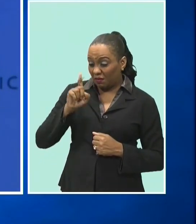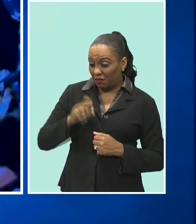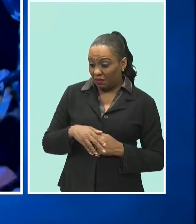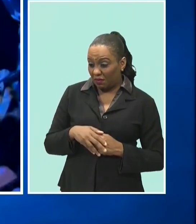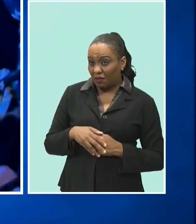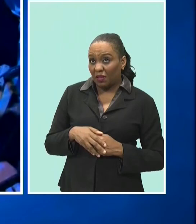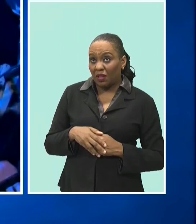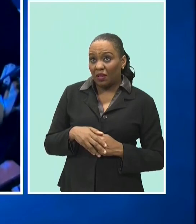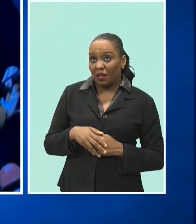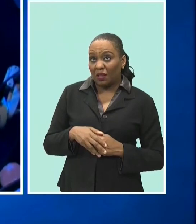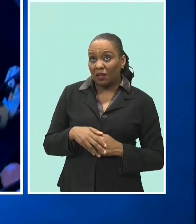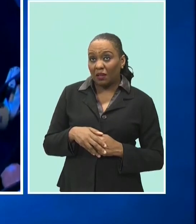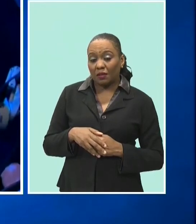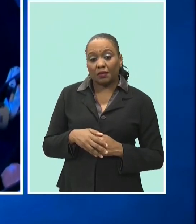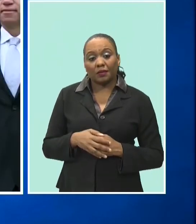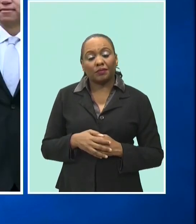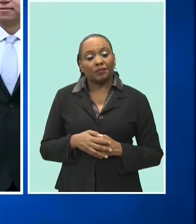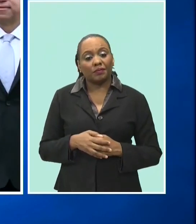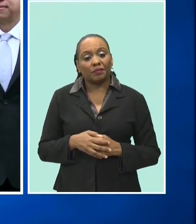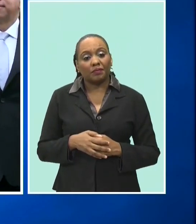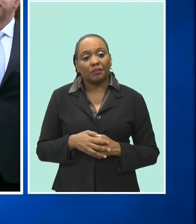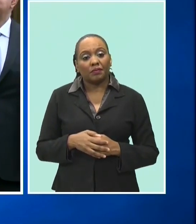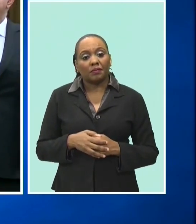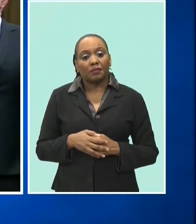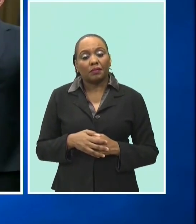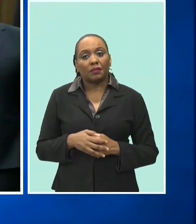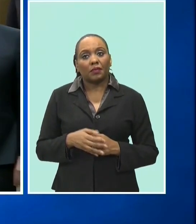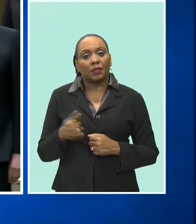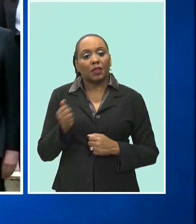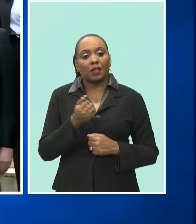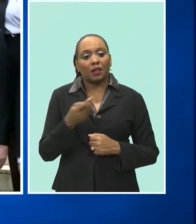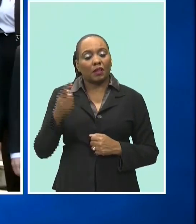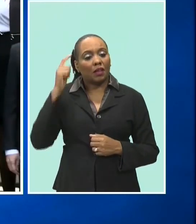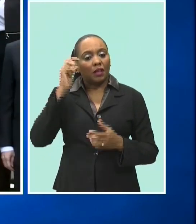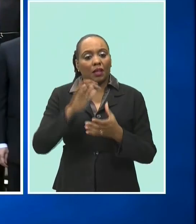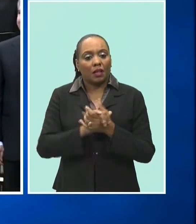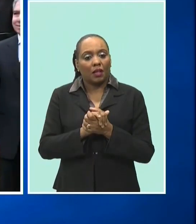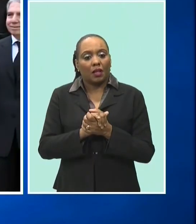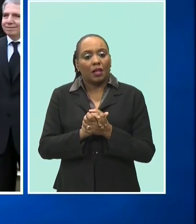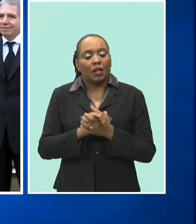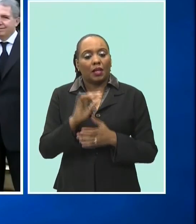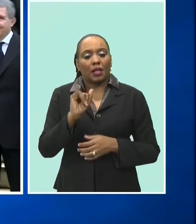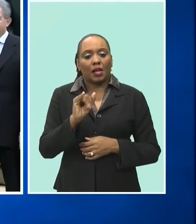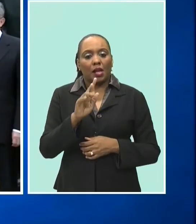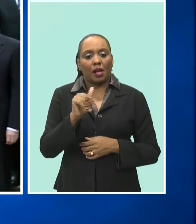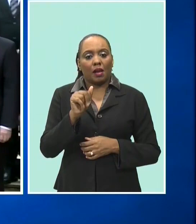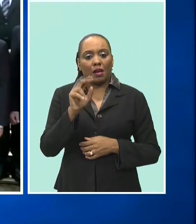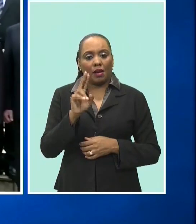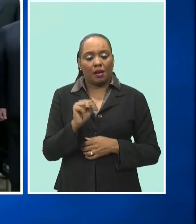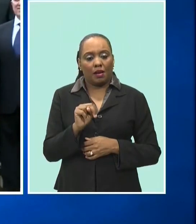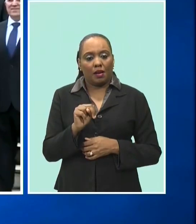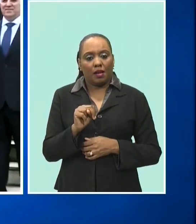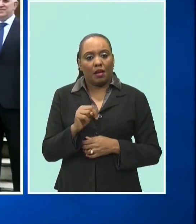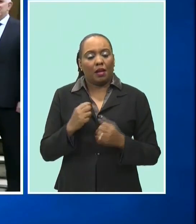either, unfortunately. No. Few believe a government controlled by the Iranian-backed Hezbollah and